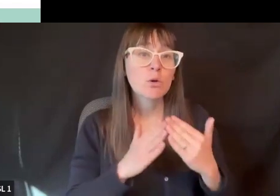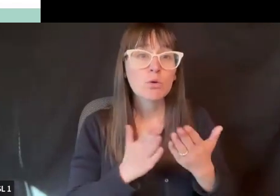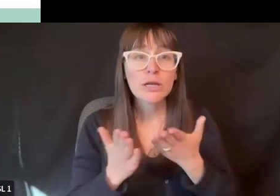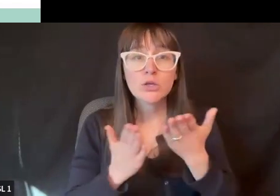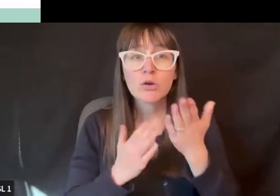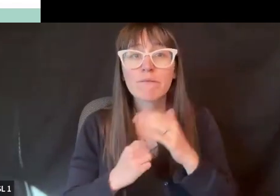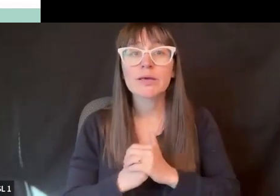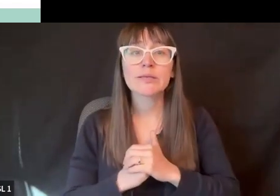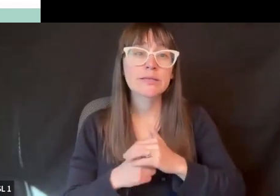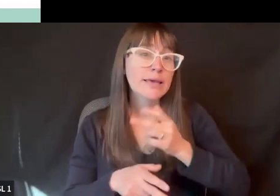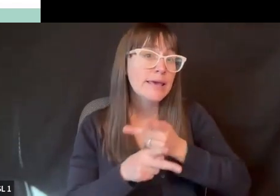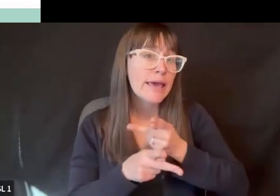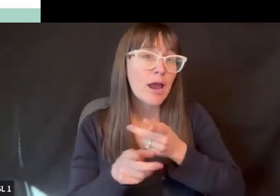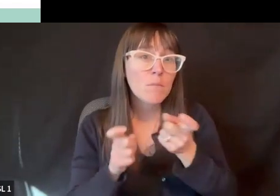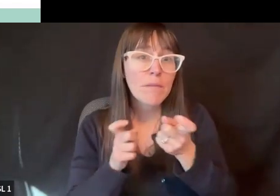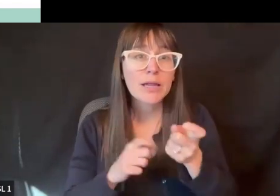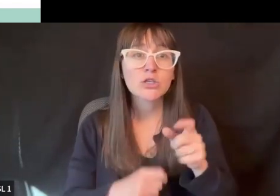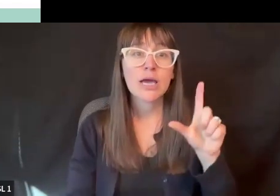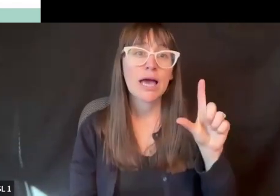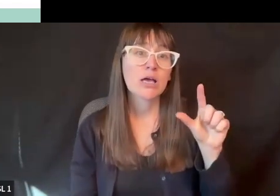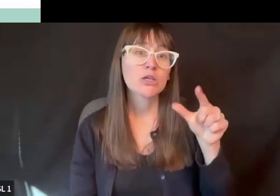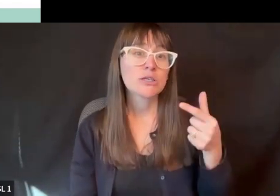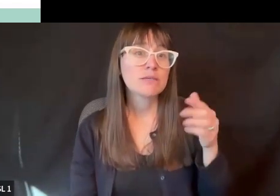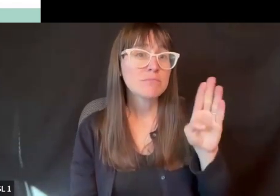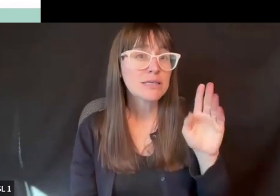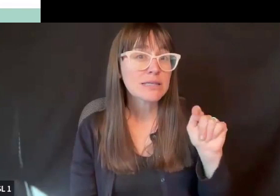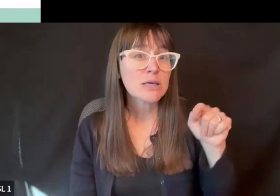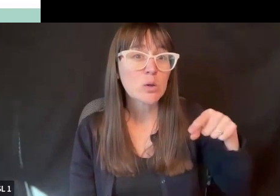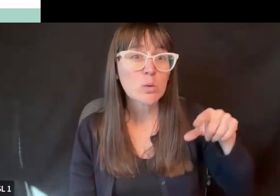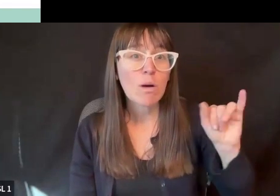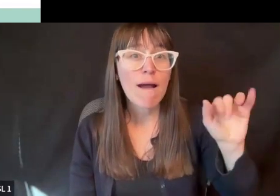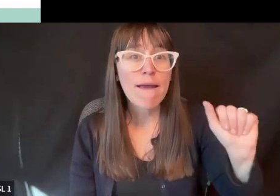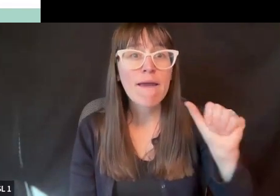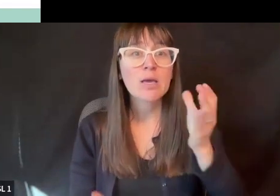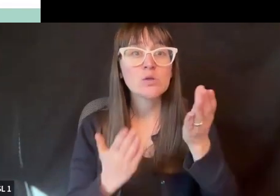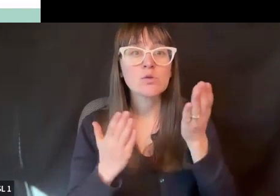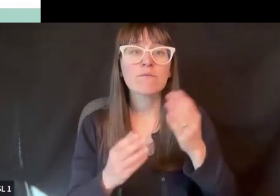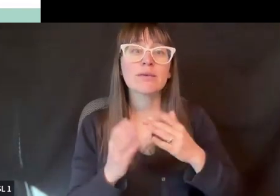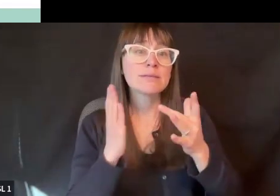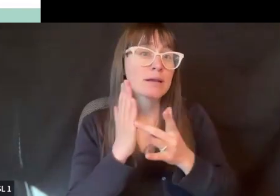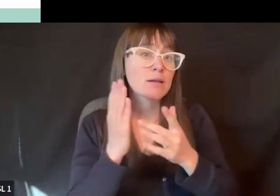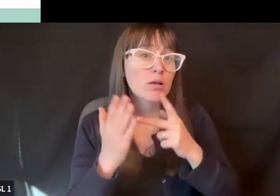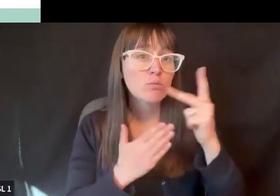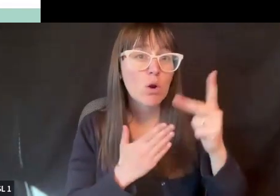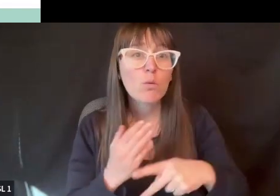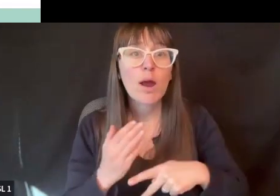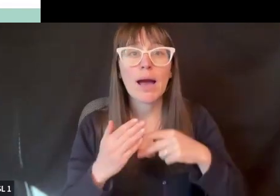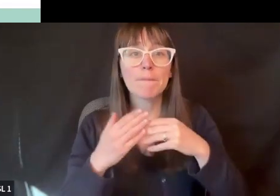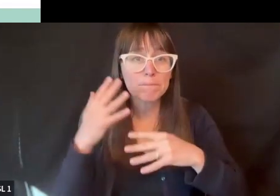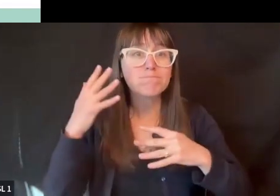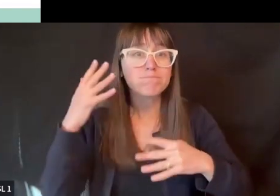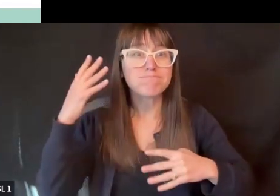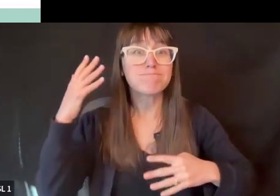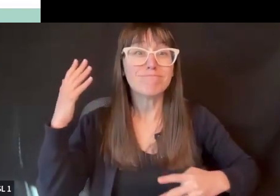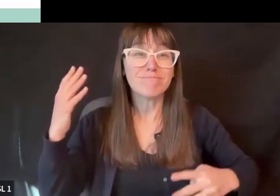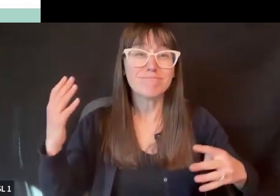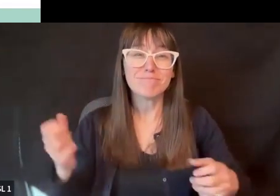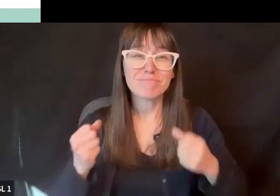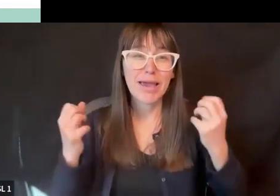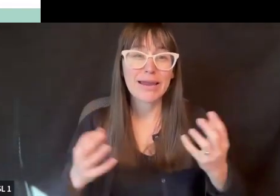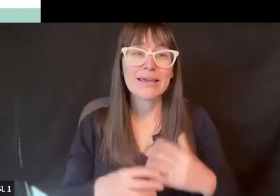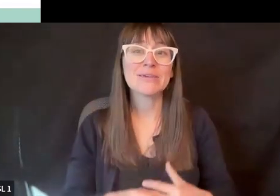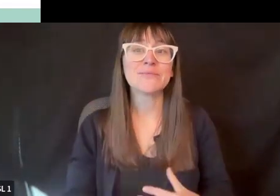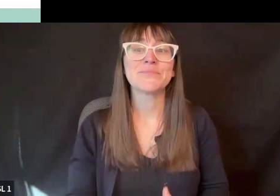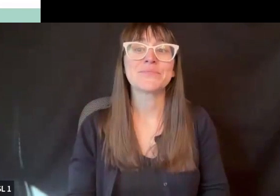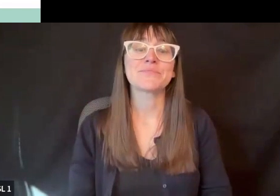nutrition, community services, care management, LGBTQIA services, technology programs. The list